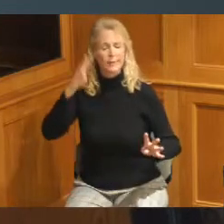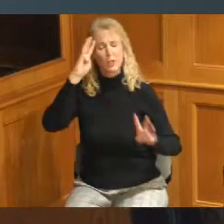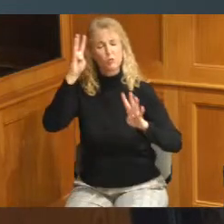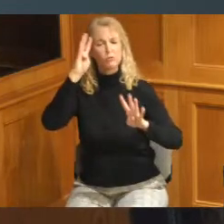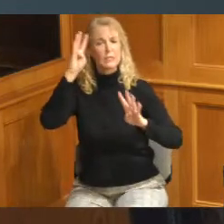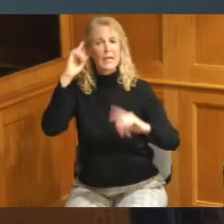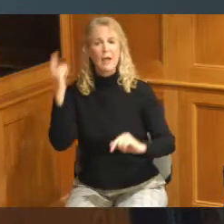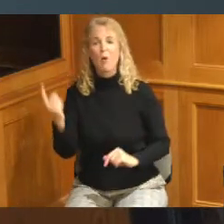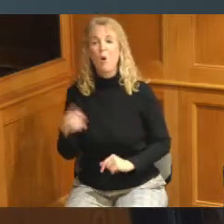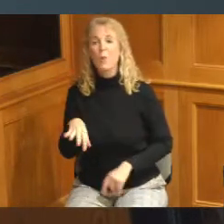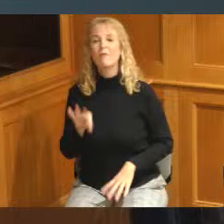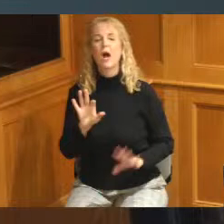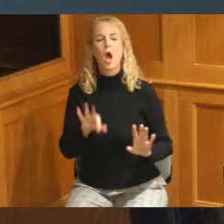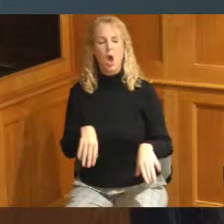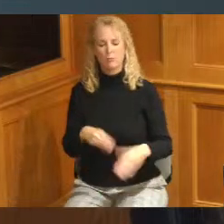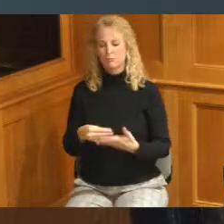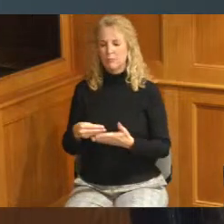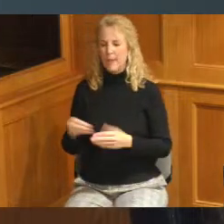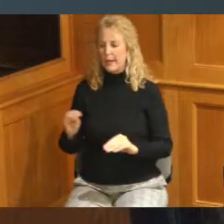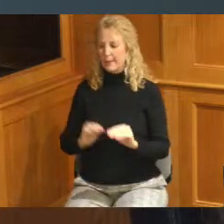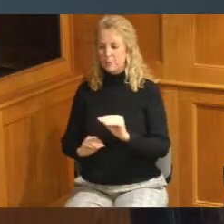are always available.